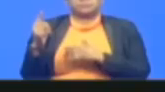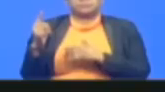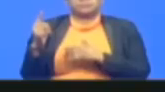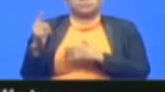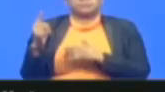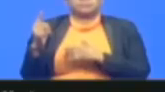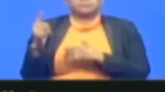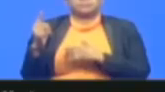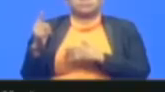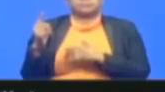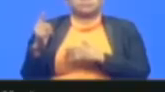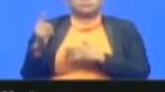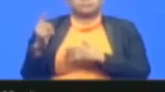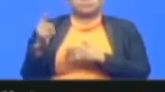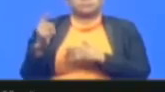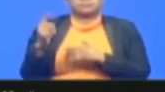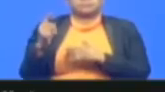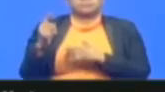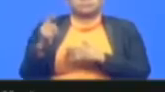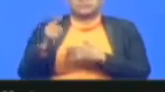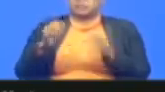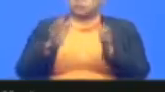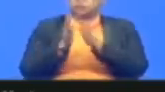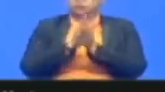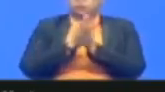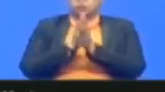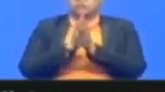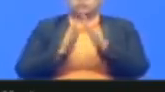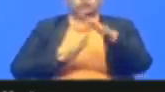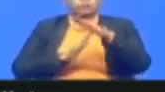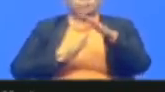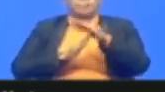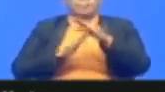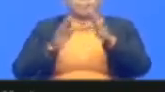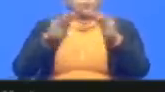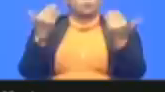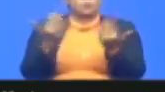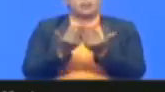Now to other stories making headlines around the world, and